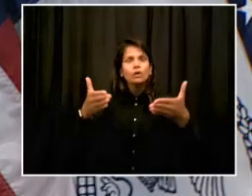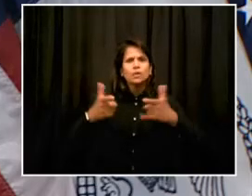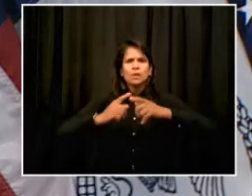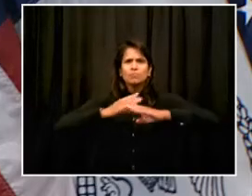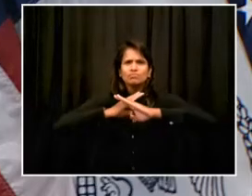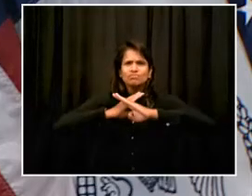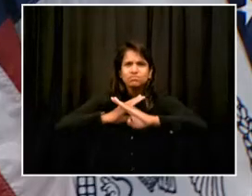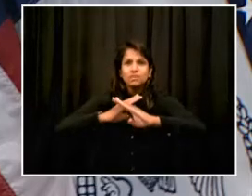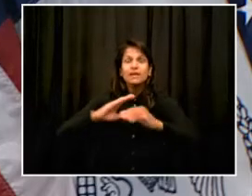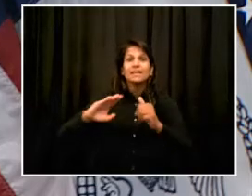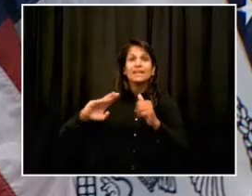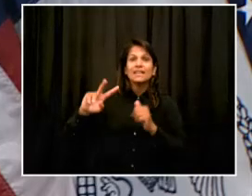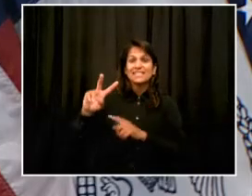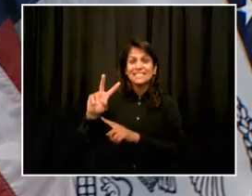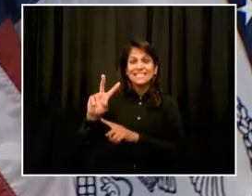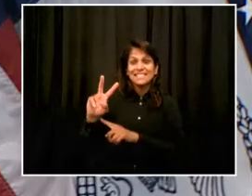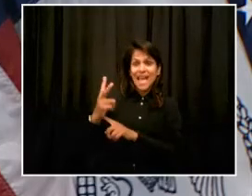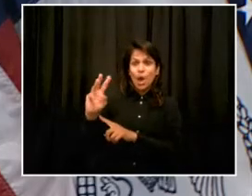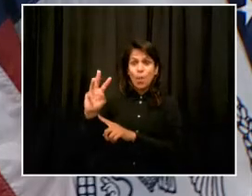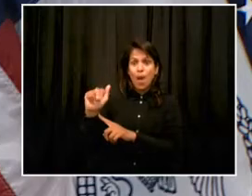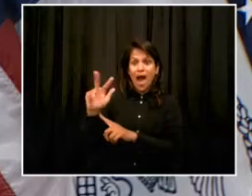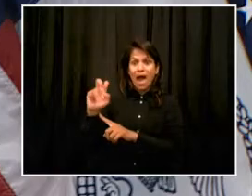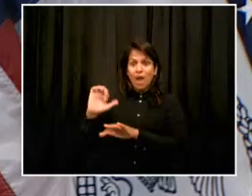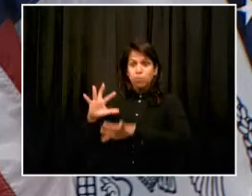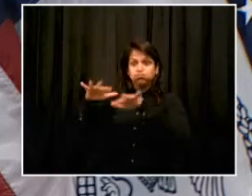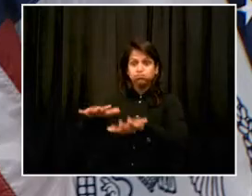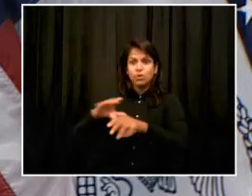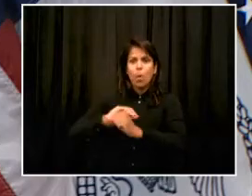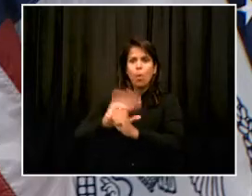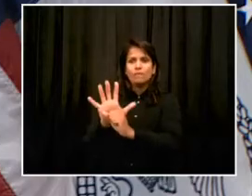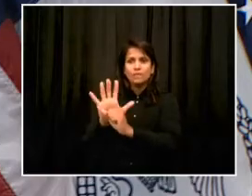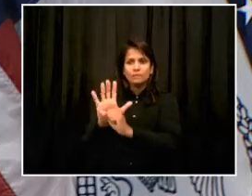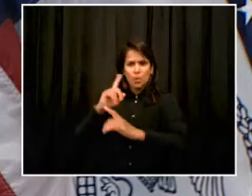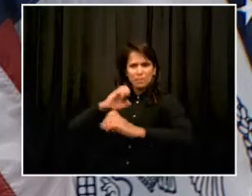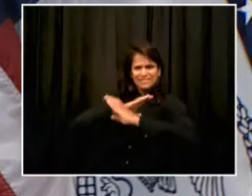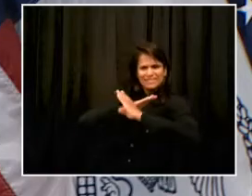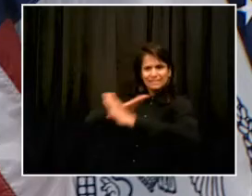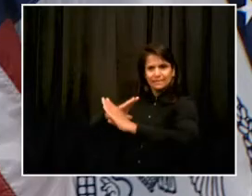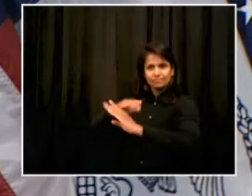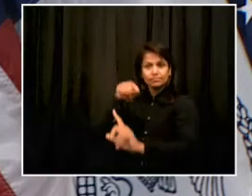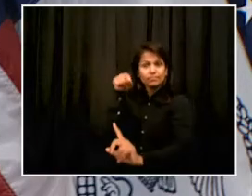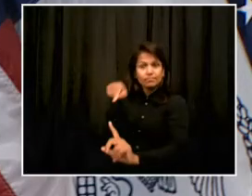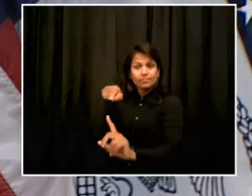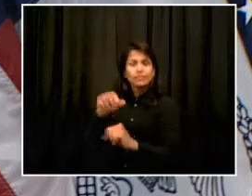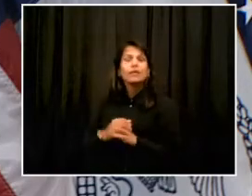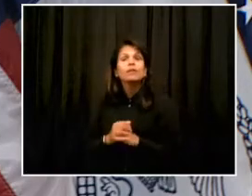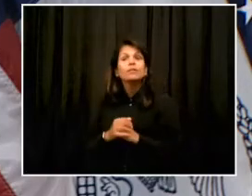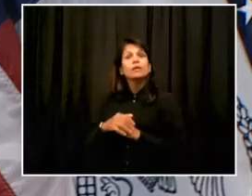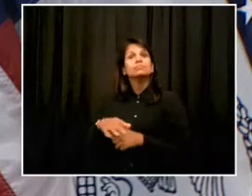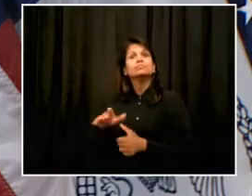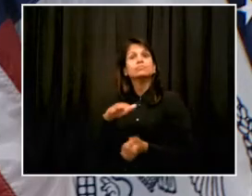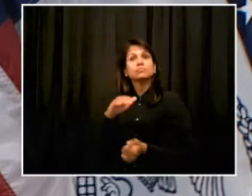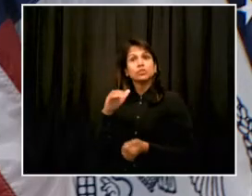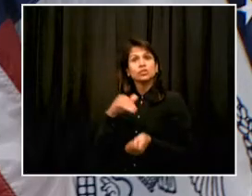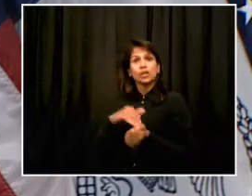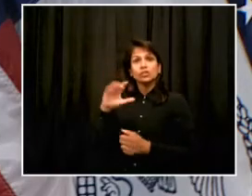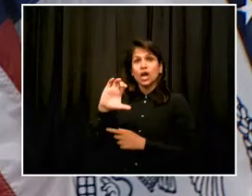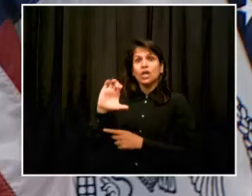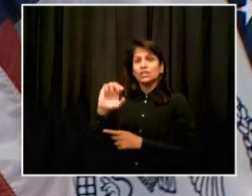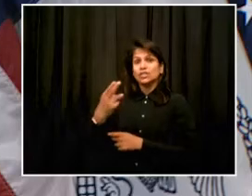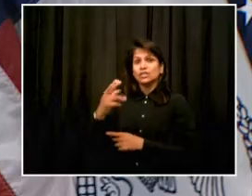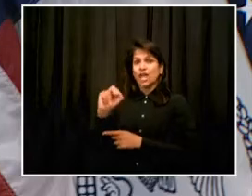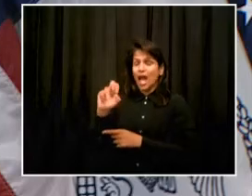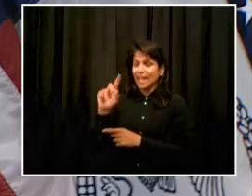focused on building a real team effort with all city agencies, and that's what we need going forward. I'll only say about different